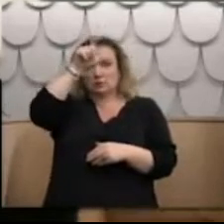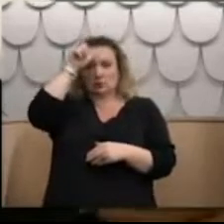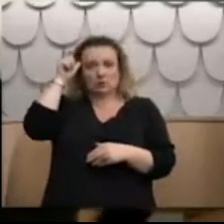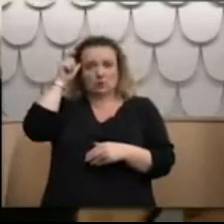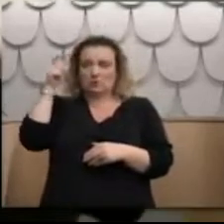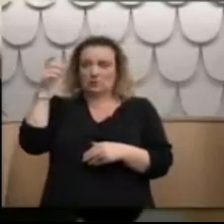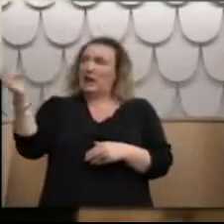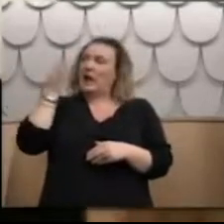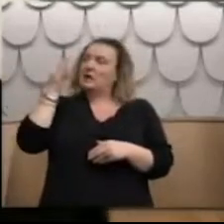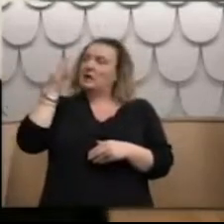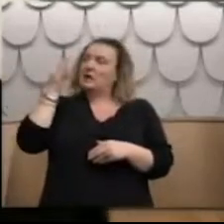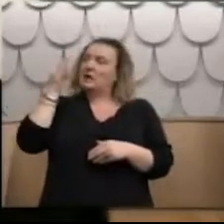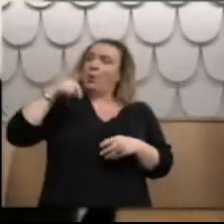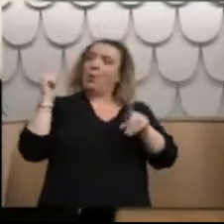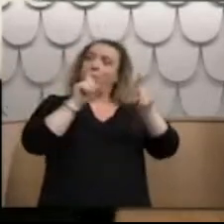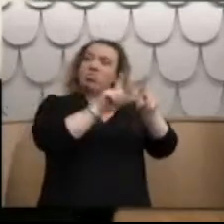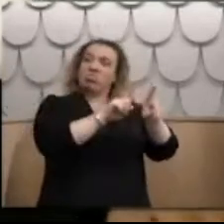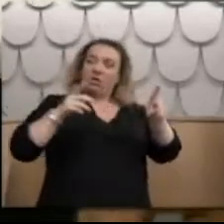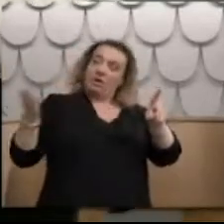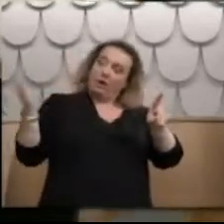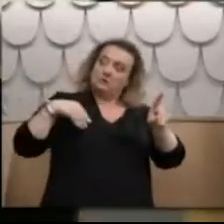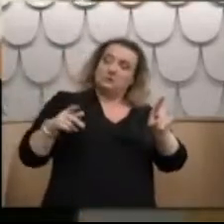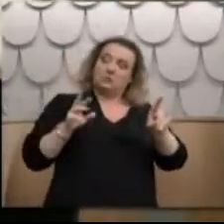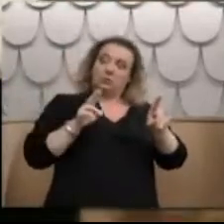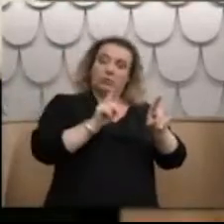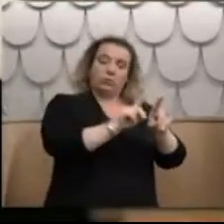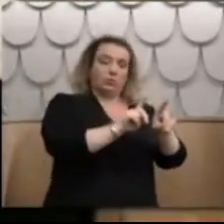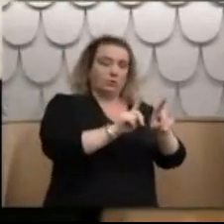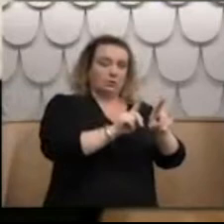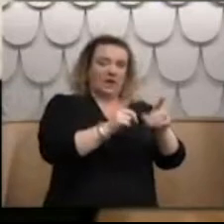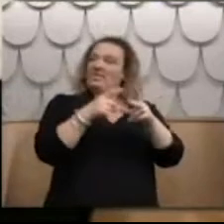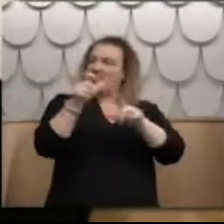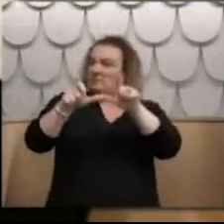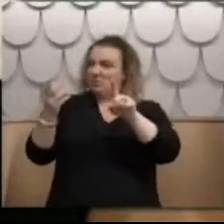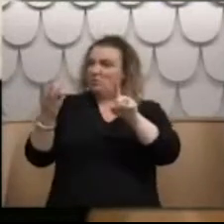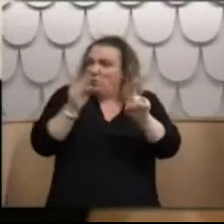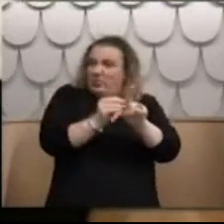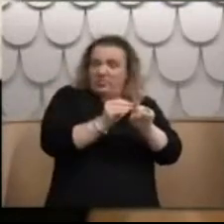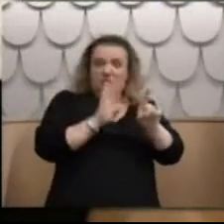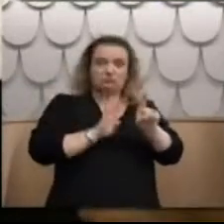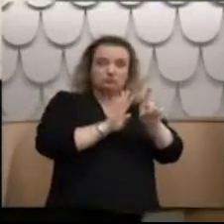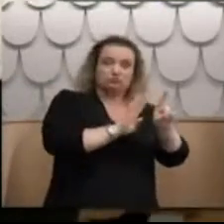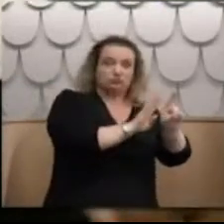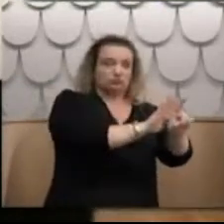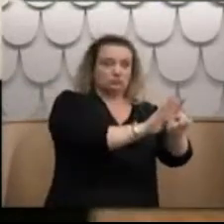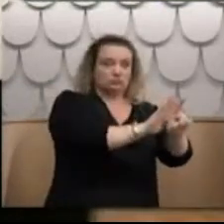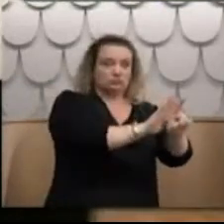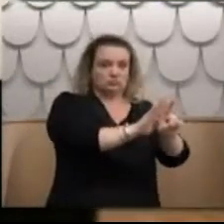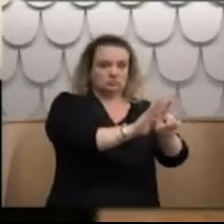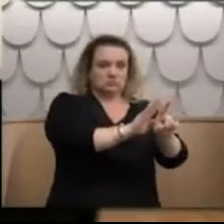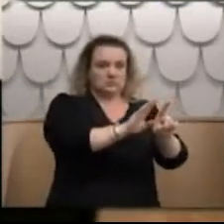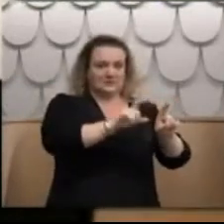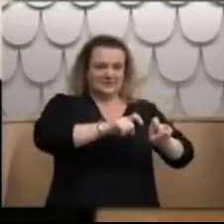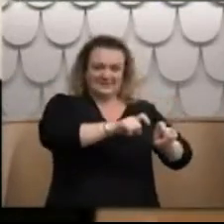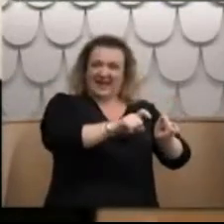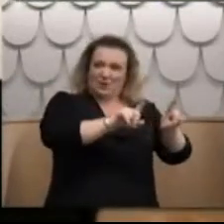for a walk in the forest area, and he took some people, and I had to stay by